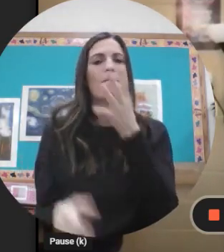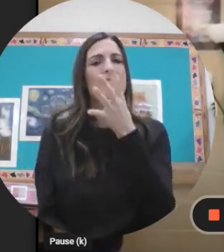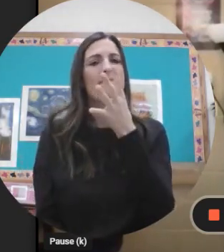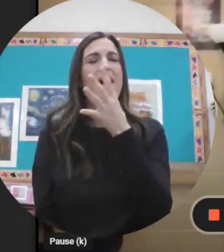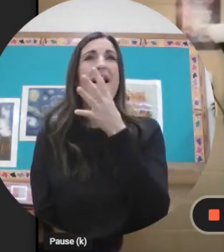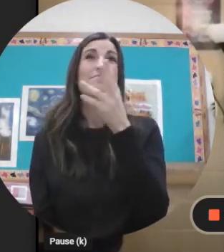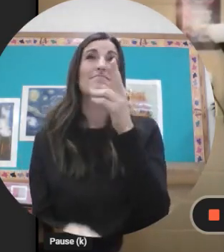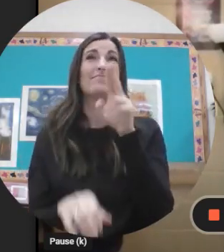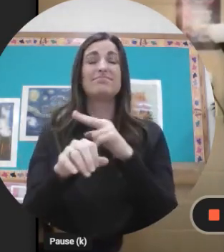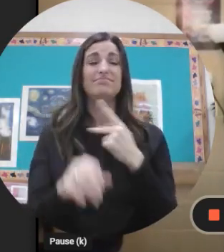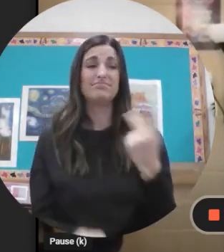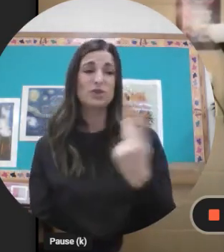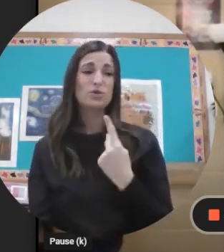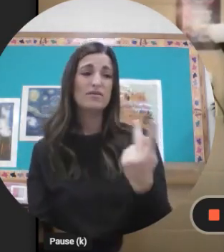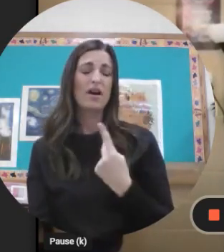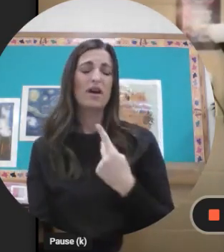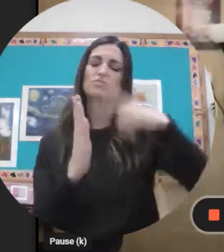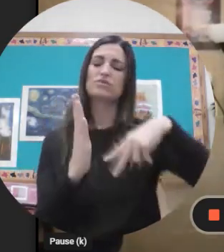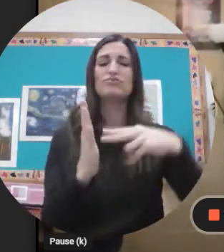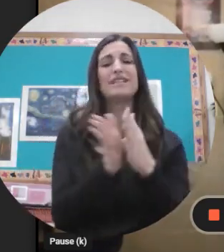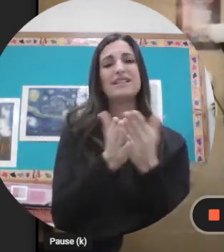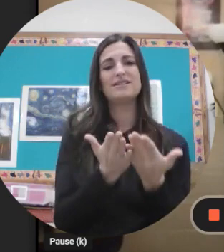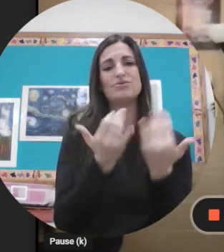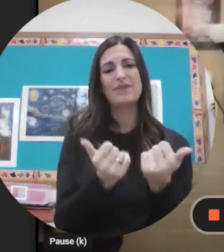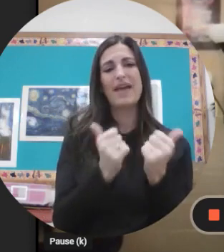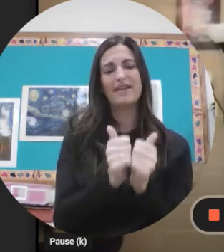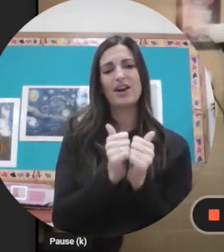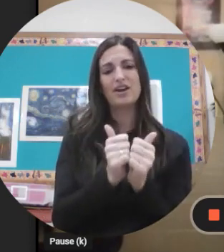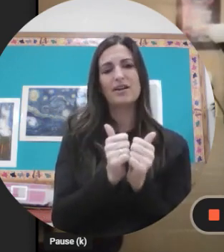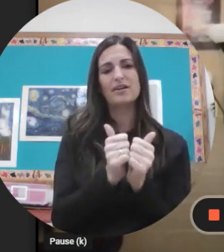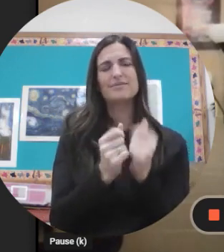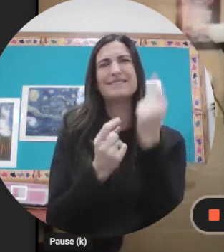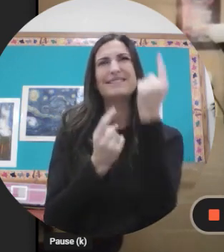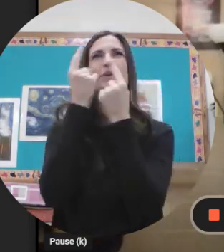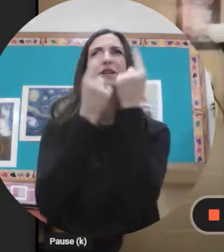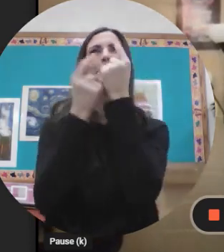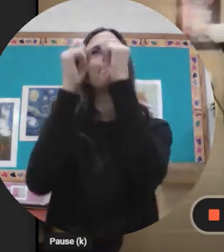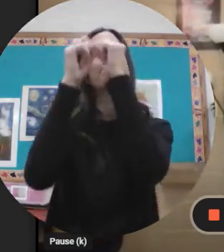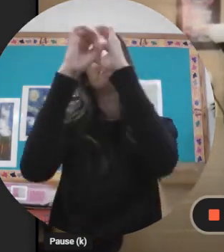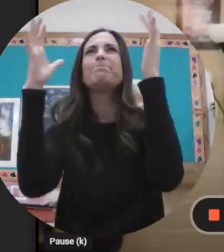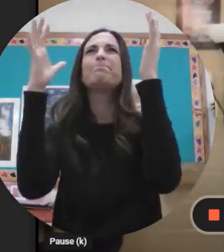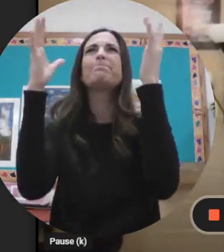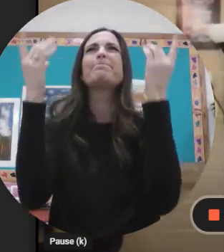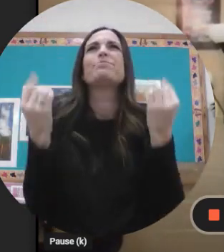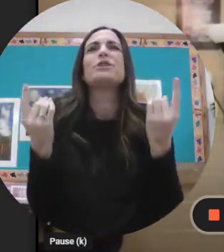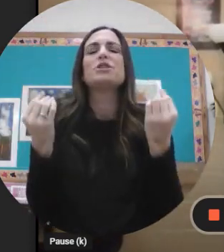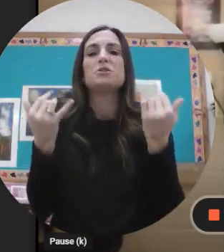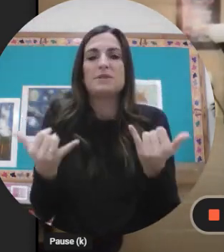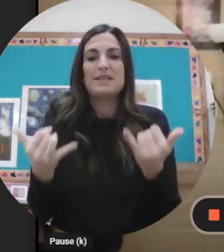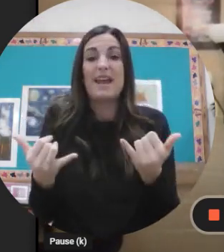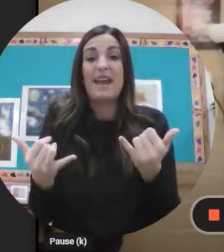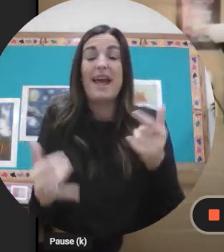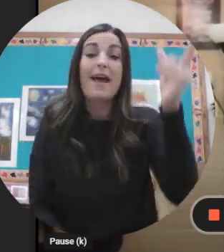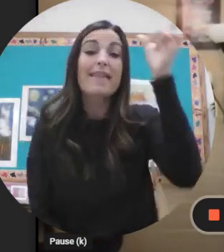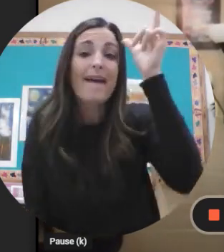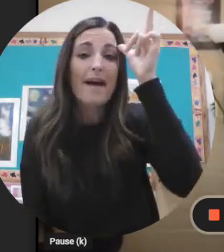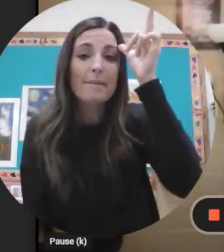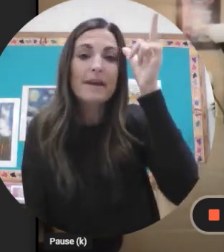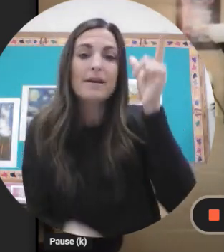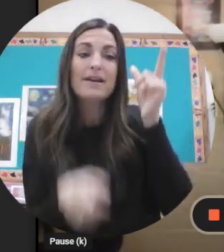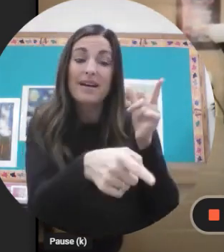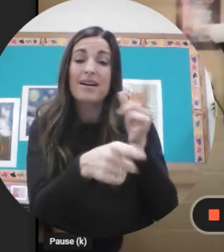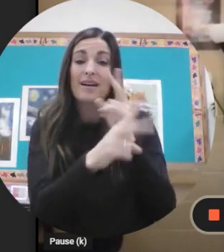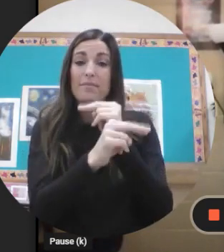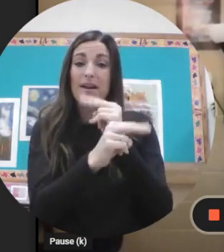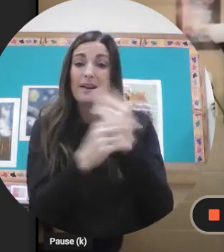herself a cup of tea and we read together. I wondered what she was doing today. And what was Lappy doing? I couldn't help feeling jealous